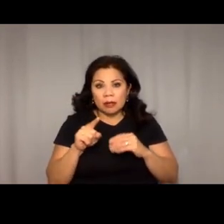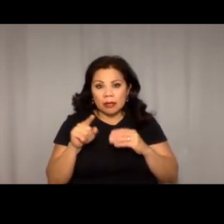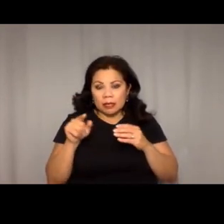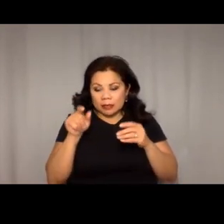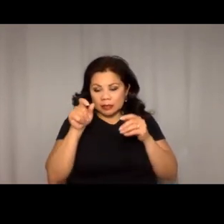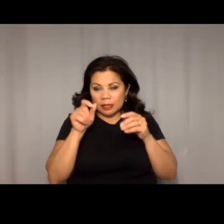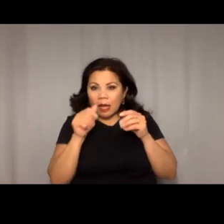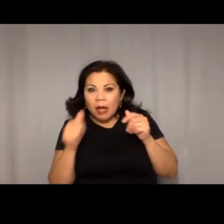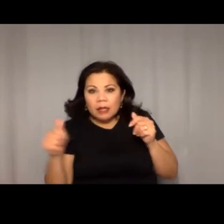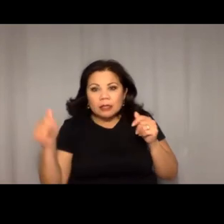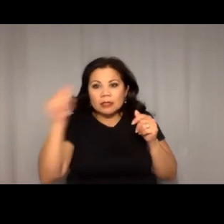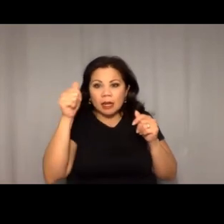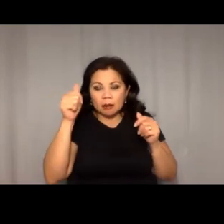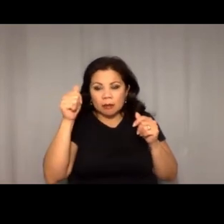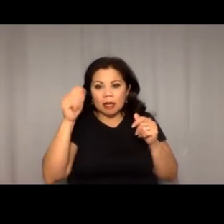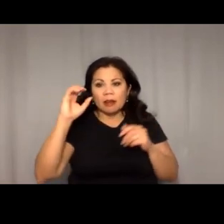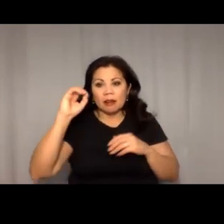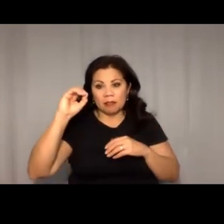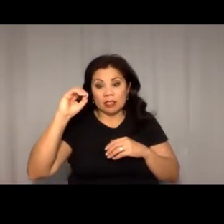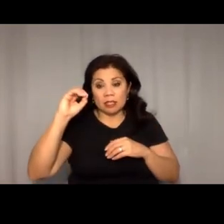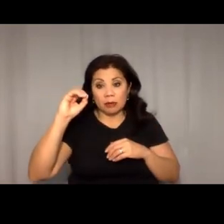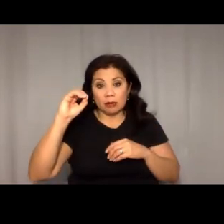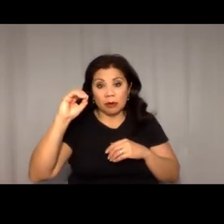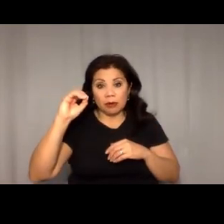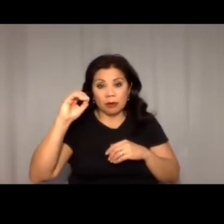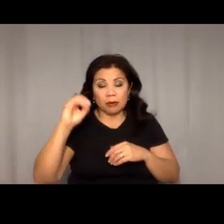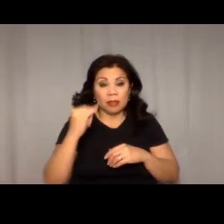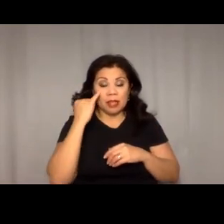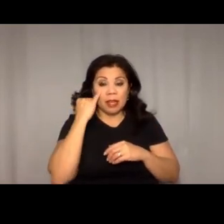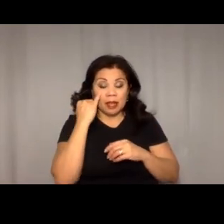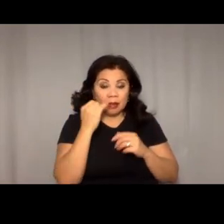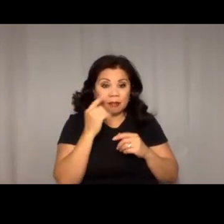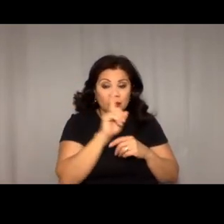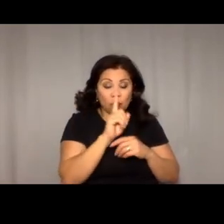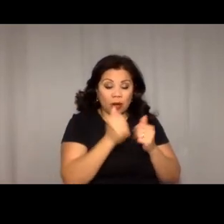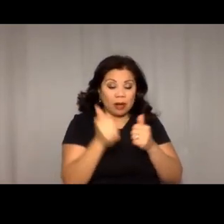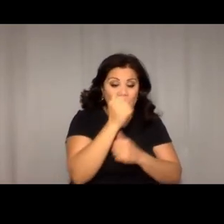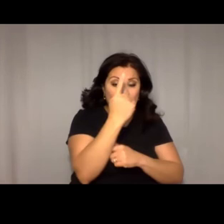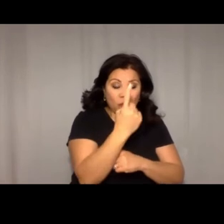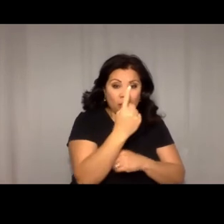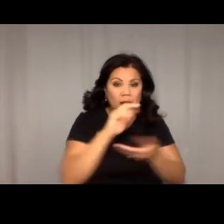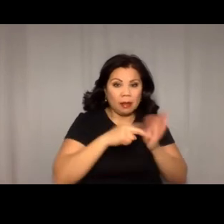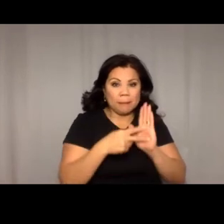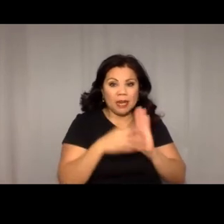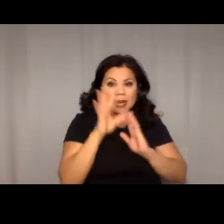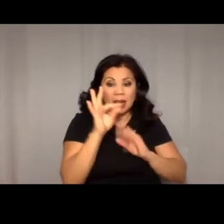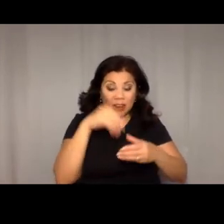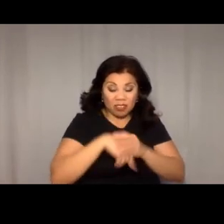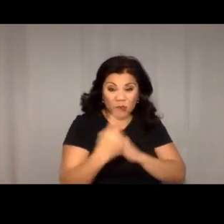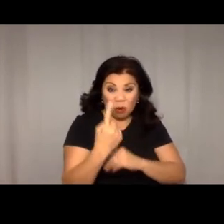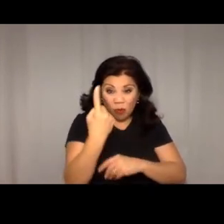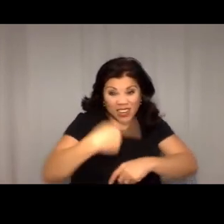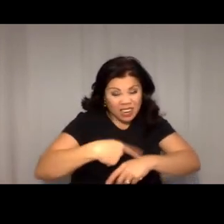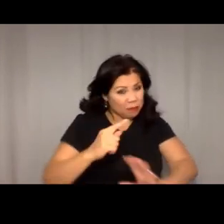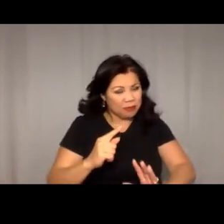saying 9 goes into 10 one time. If you put the 1 on top of the 1, you're saying 9 goes into 1 one time. So you're